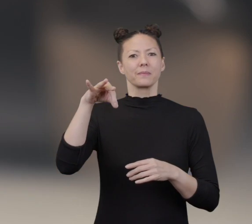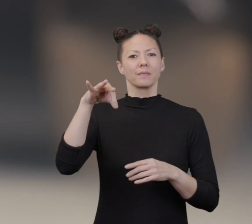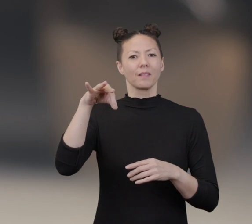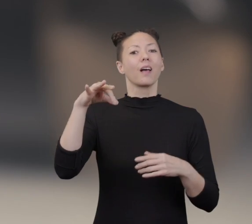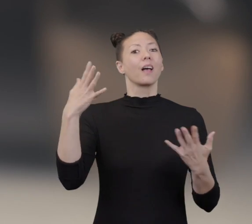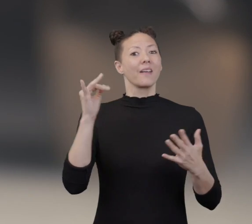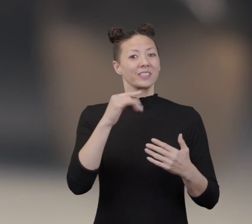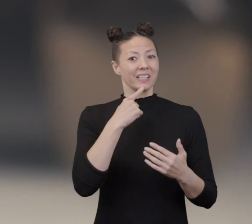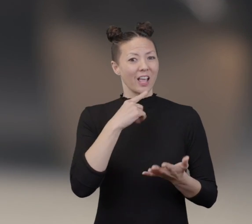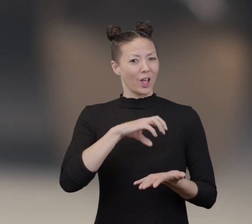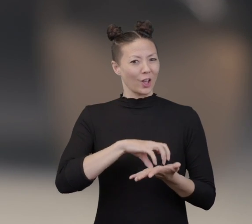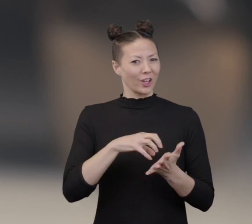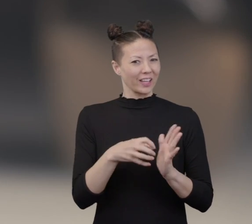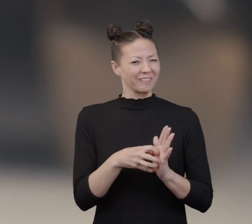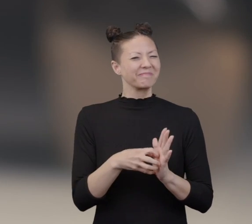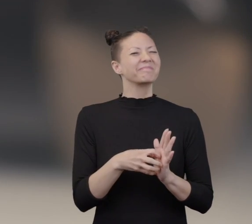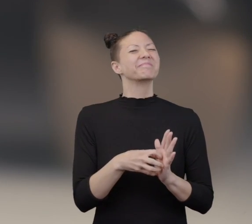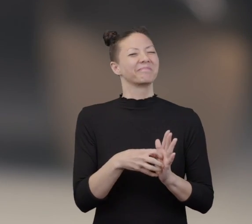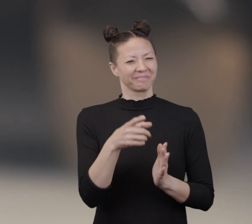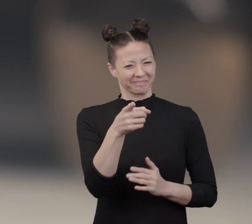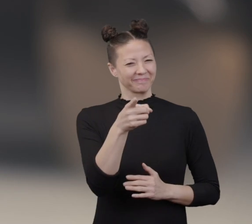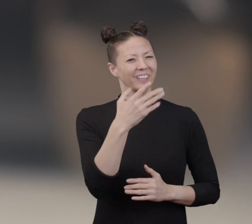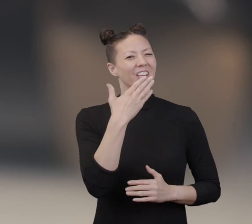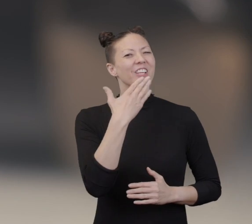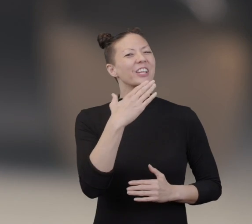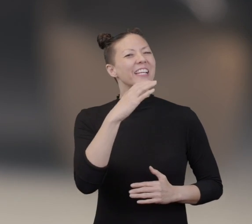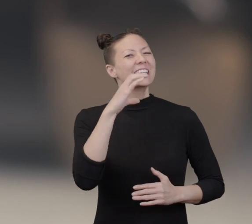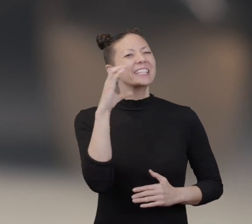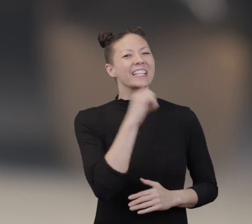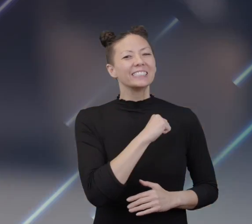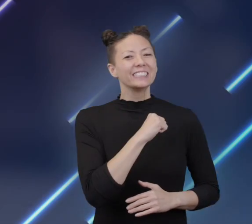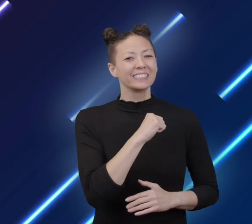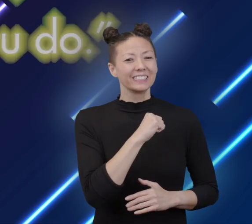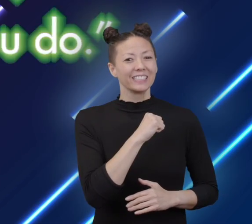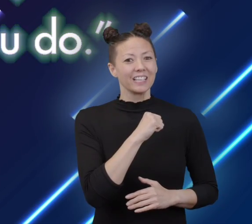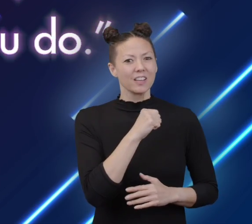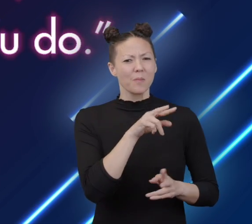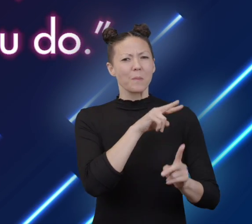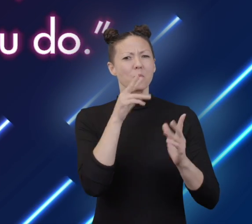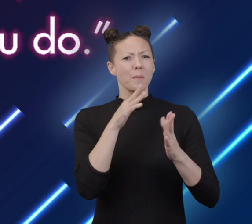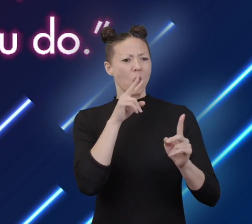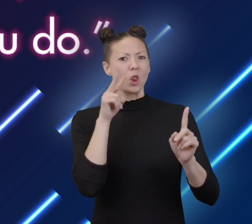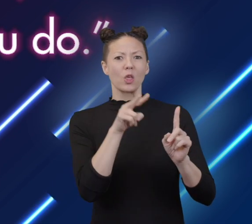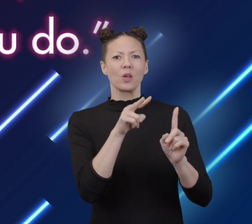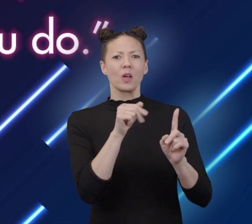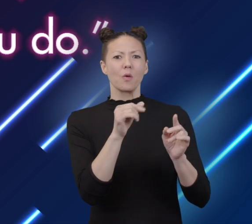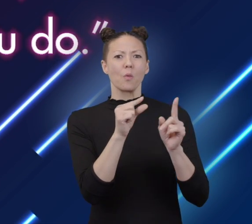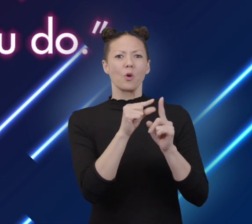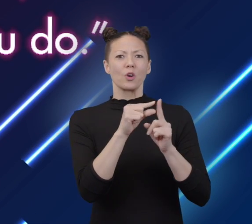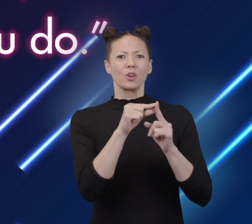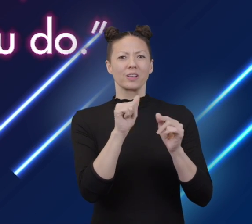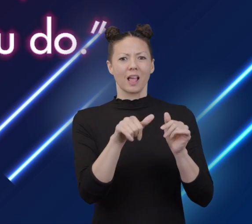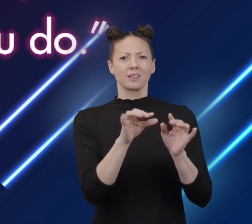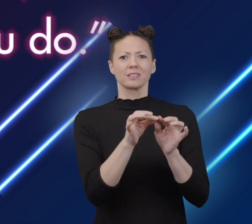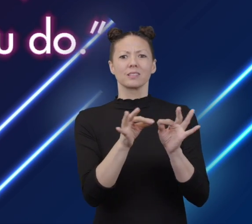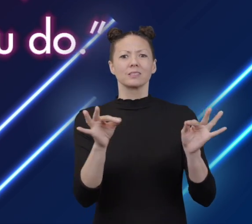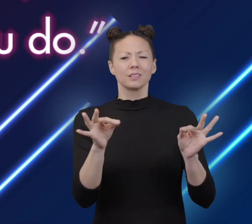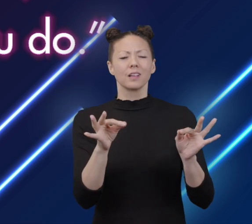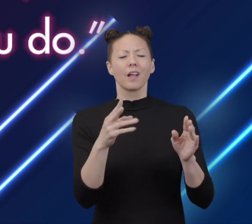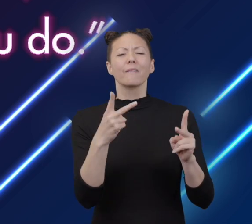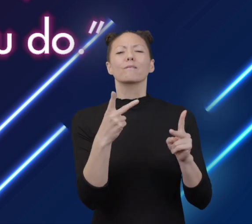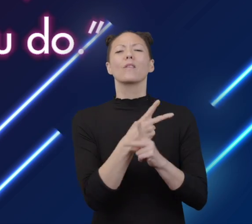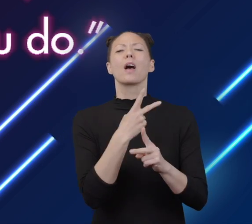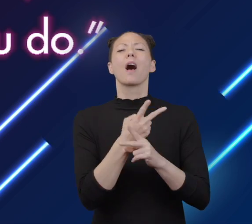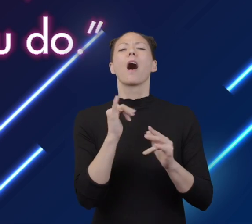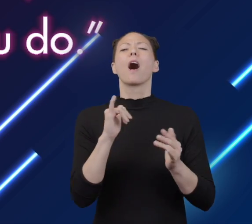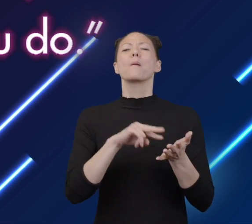If you said cookies, that's a good guess. You probably looked at the other words in the sentence to figure